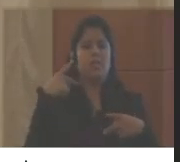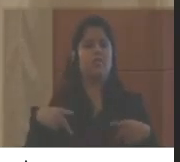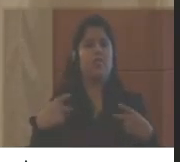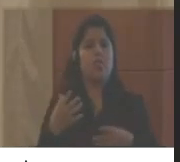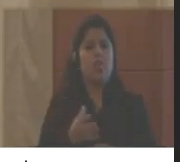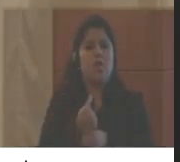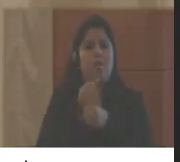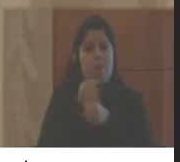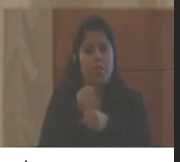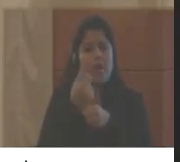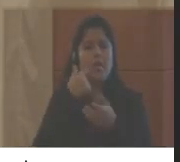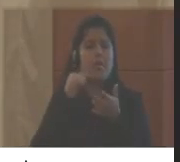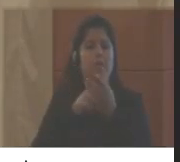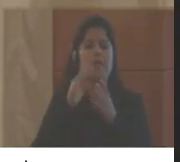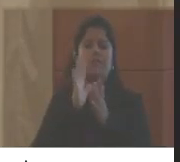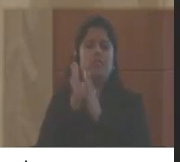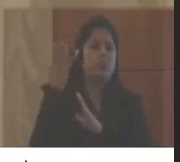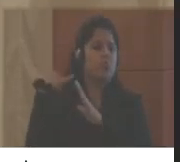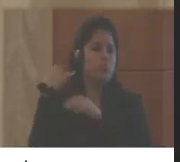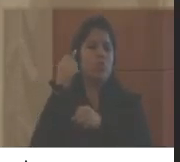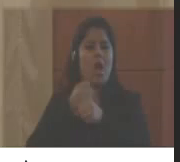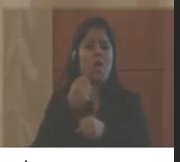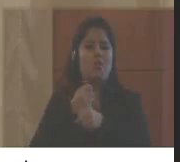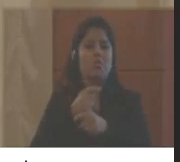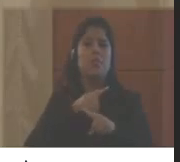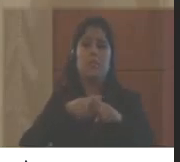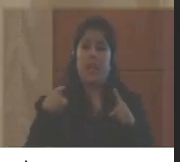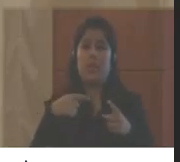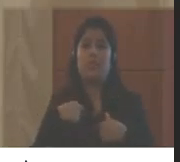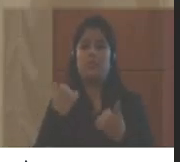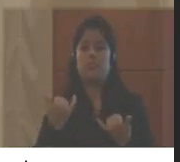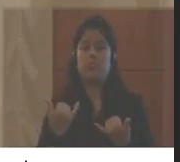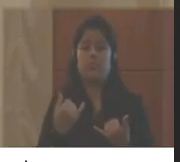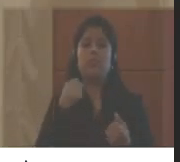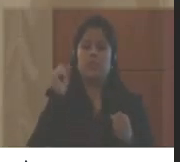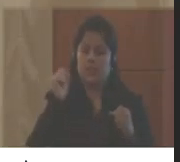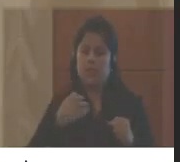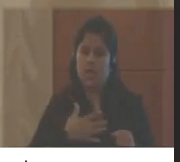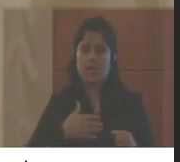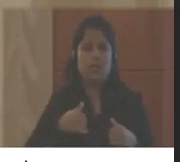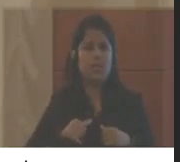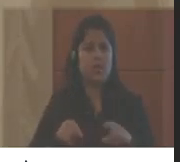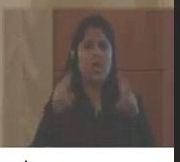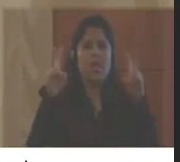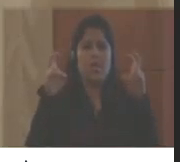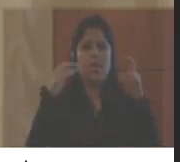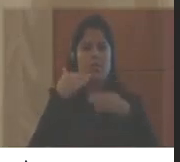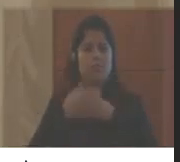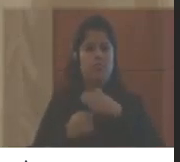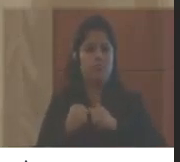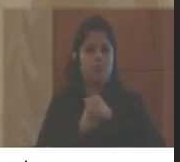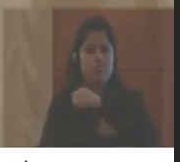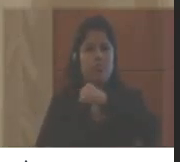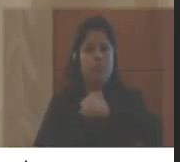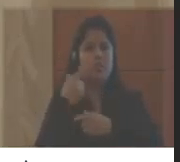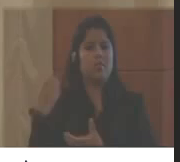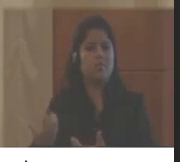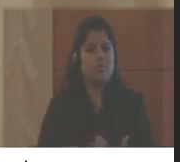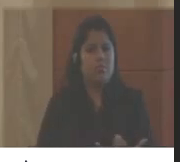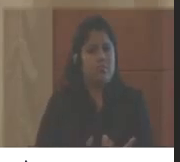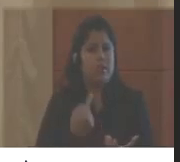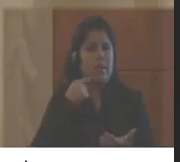are several fundamental norms that must regulate the schemes. In this case, for us, Colombia,